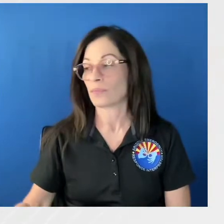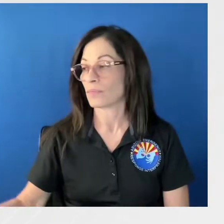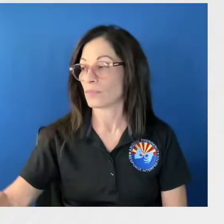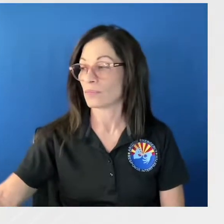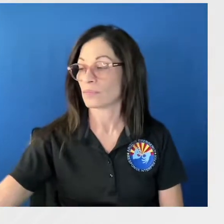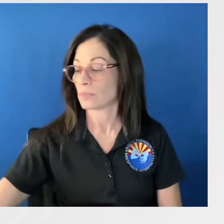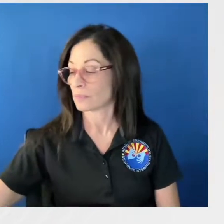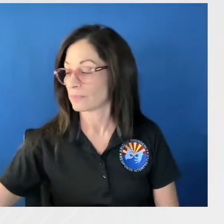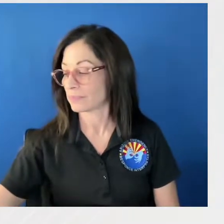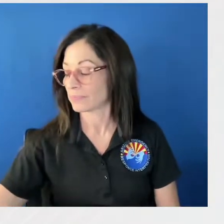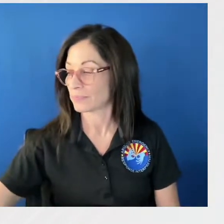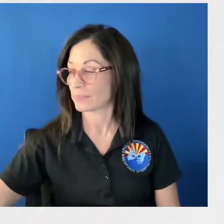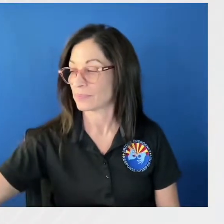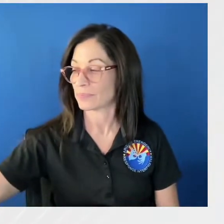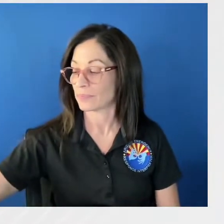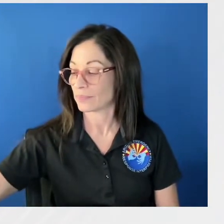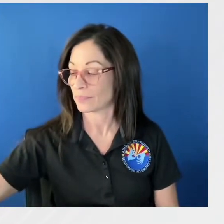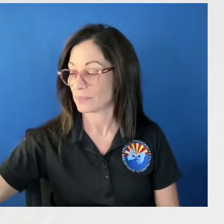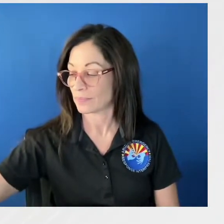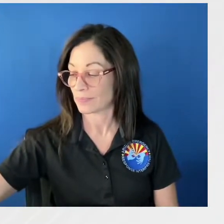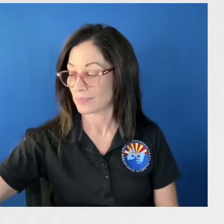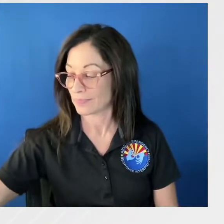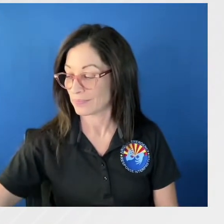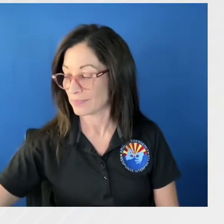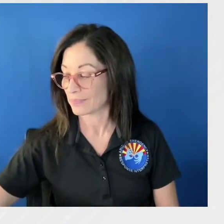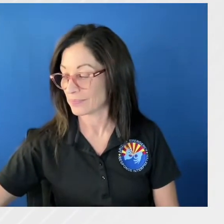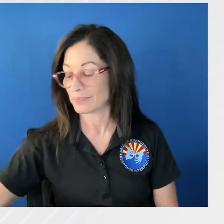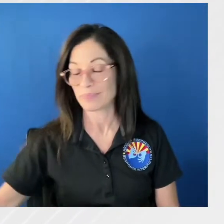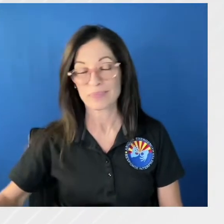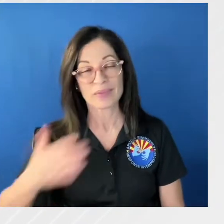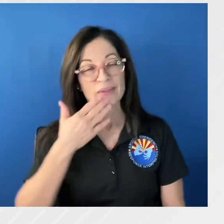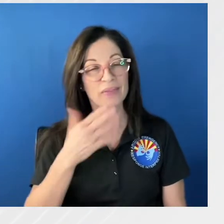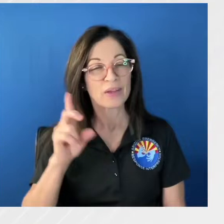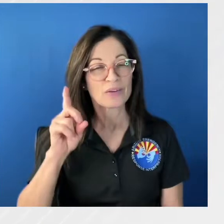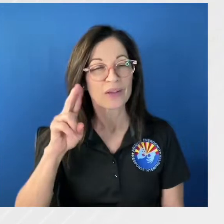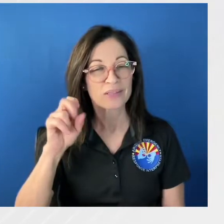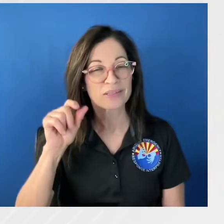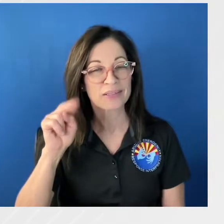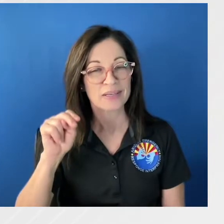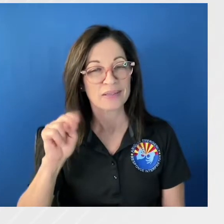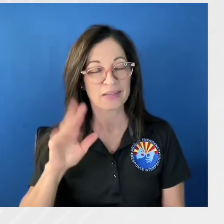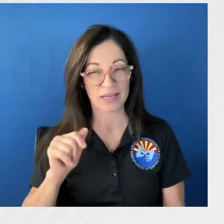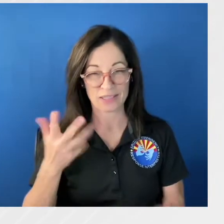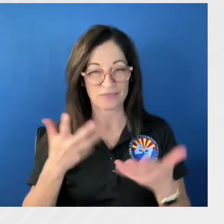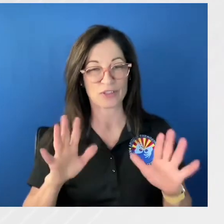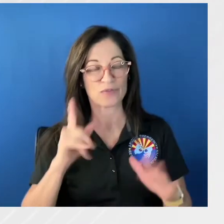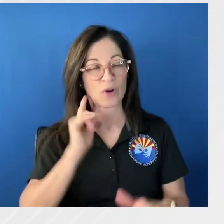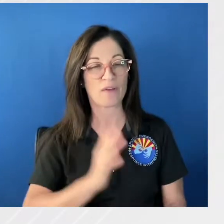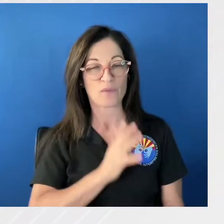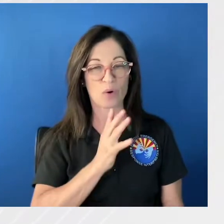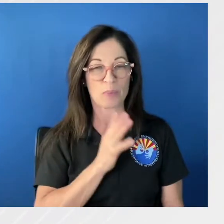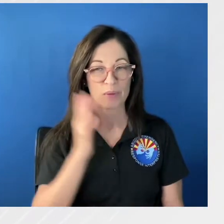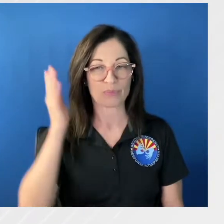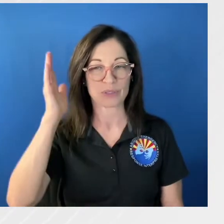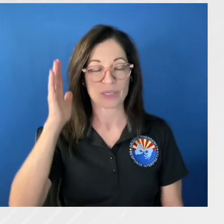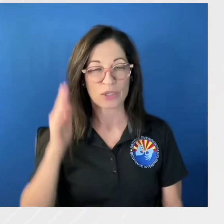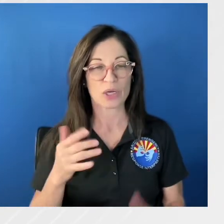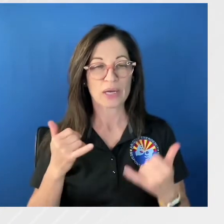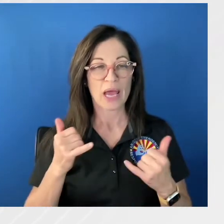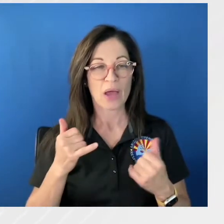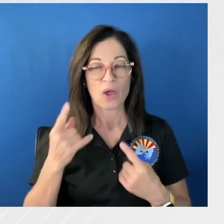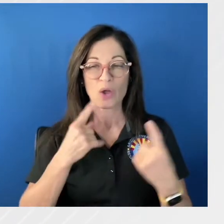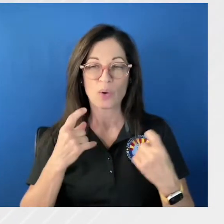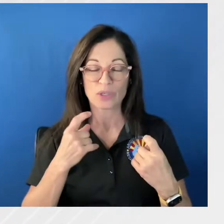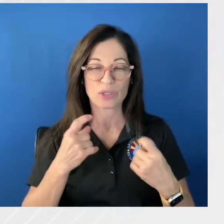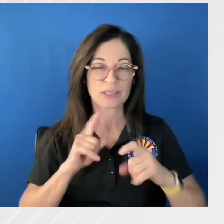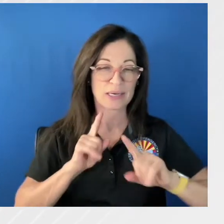Thank you, Dustin. Appreciate that. And with that, that's the formal presentation of tonight's evening. So we're going to go into questions and answers. We did get some questions on the cards, and we're going